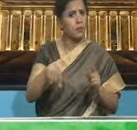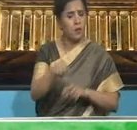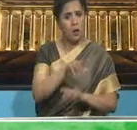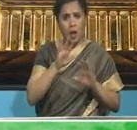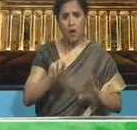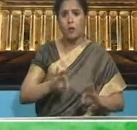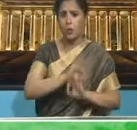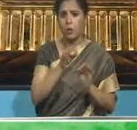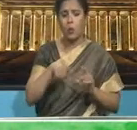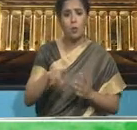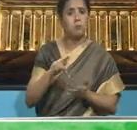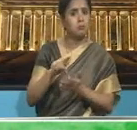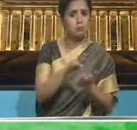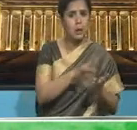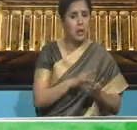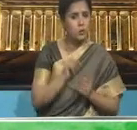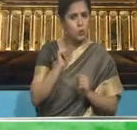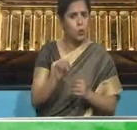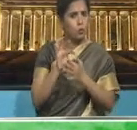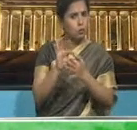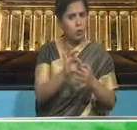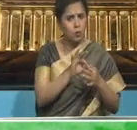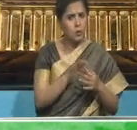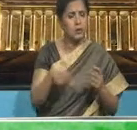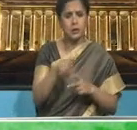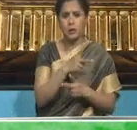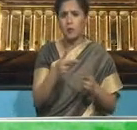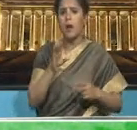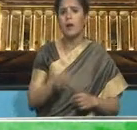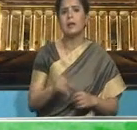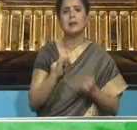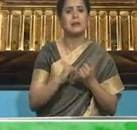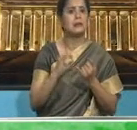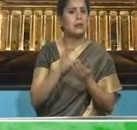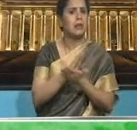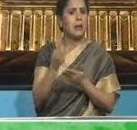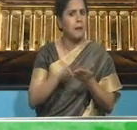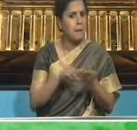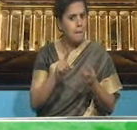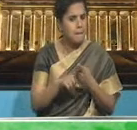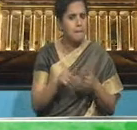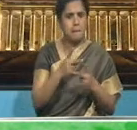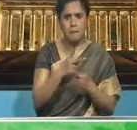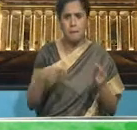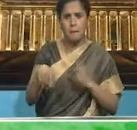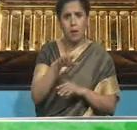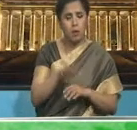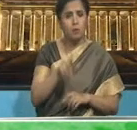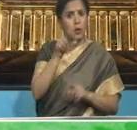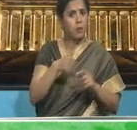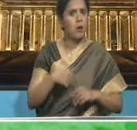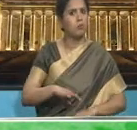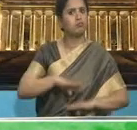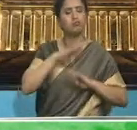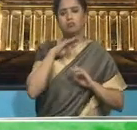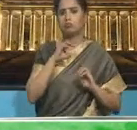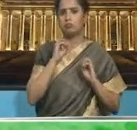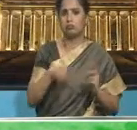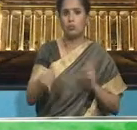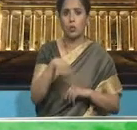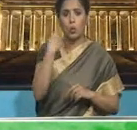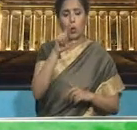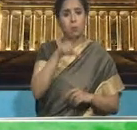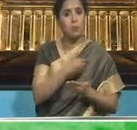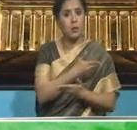been sector-specific incentive schemes. It is a matter of great satisfaction that those on